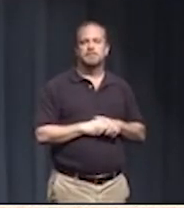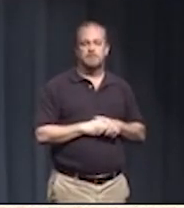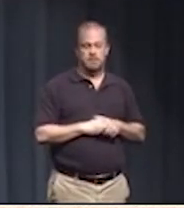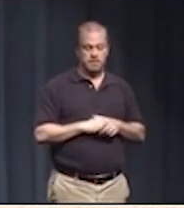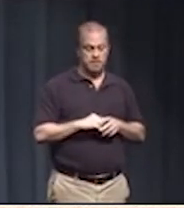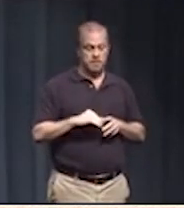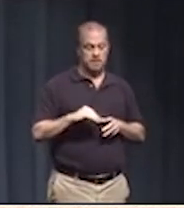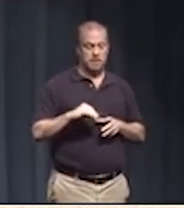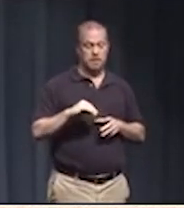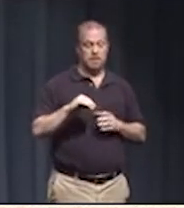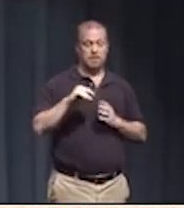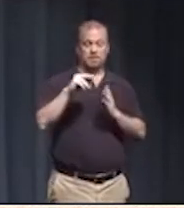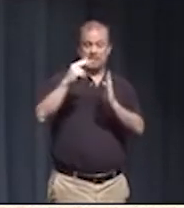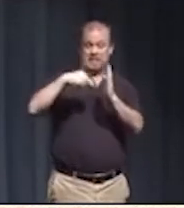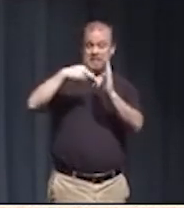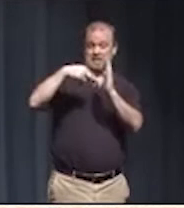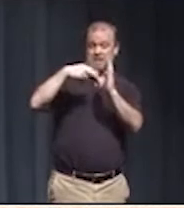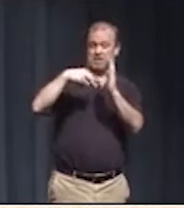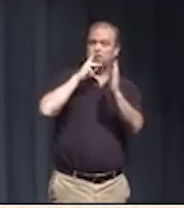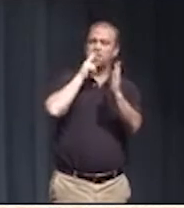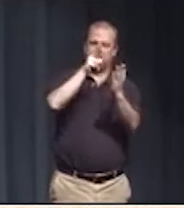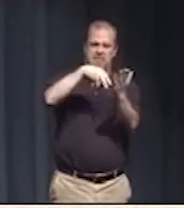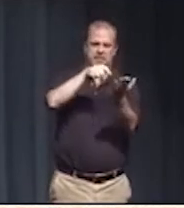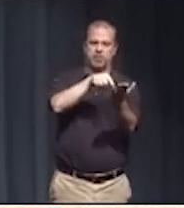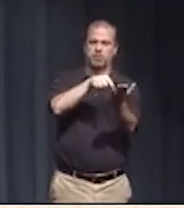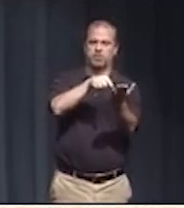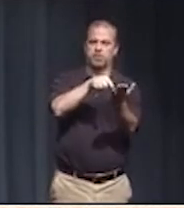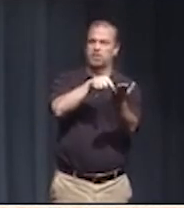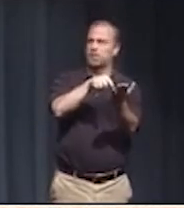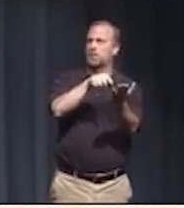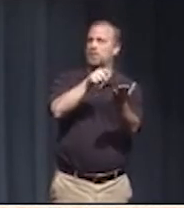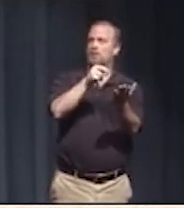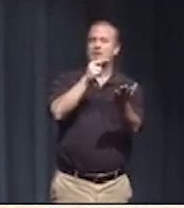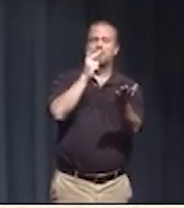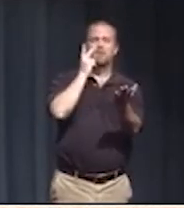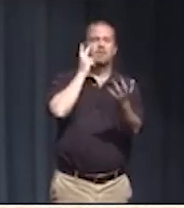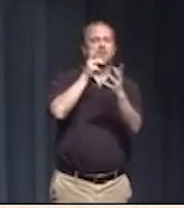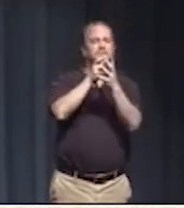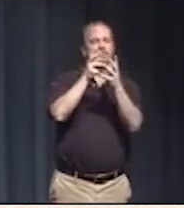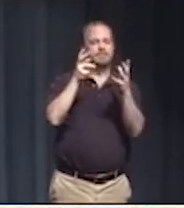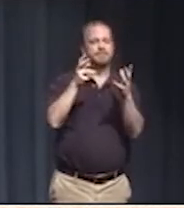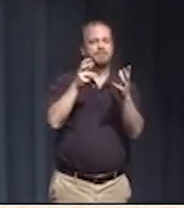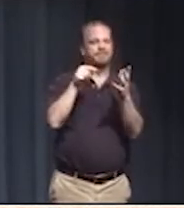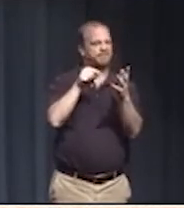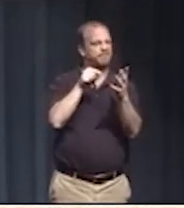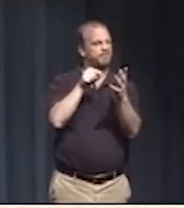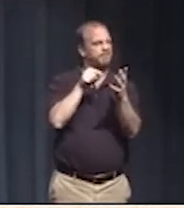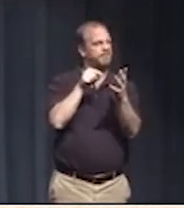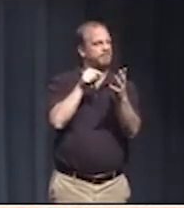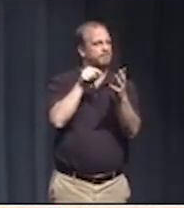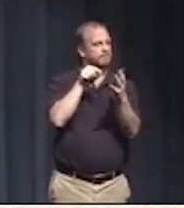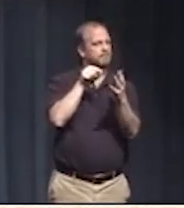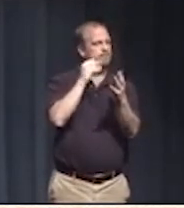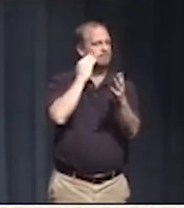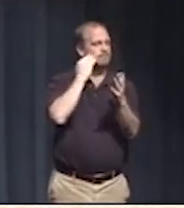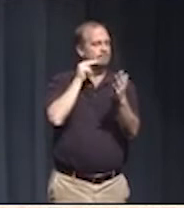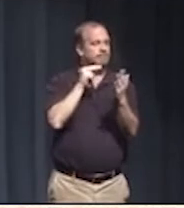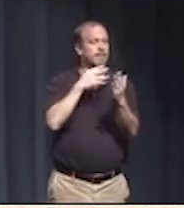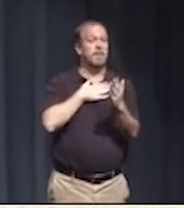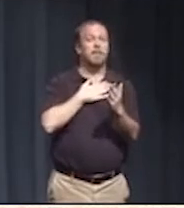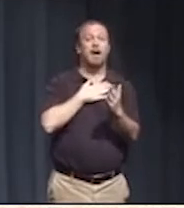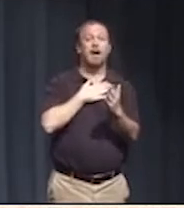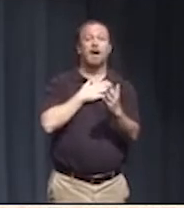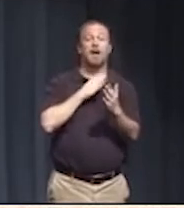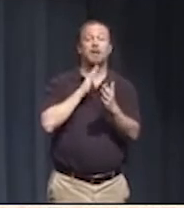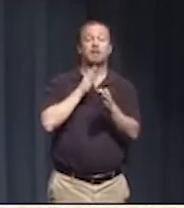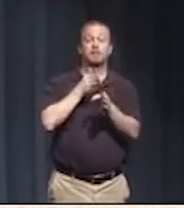When we look at literature even, let's talk about literature a little bit, because we can see so much of, my college degree is political